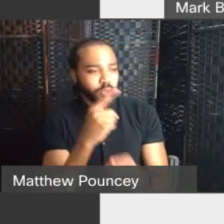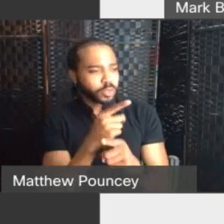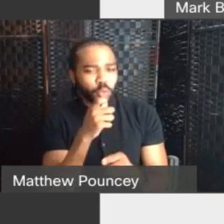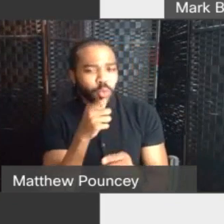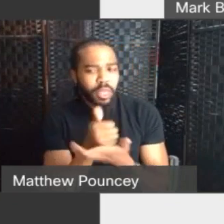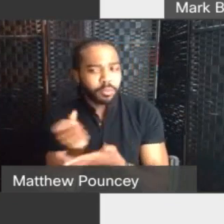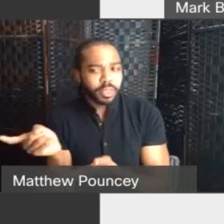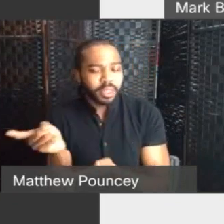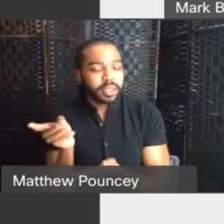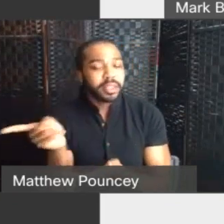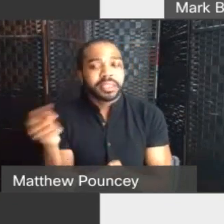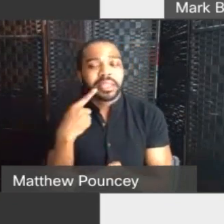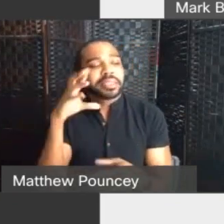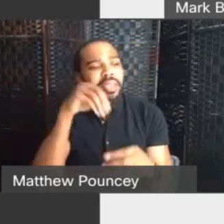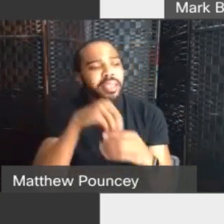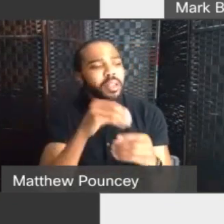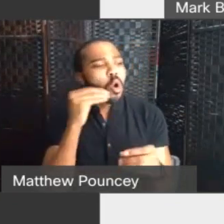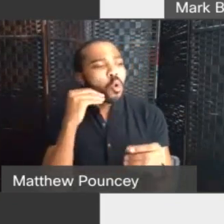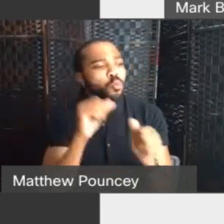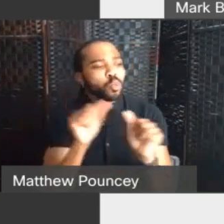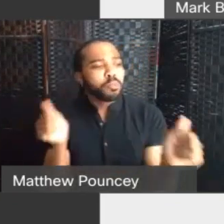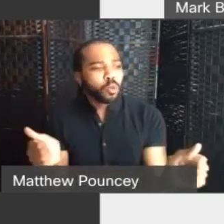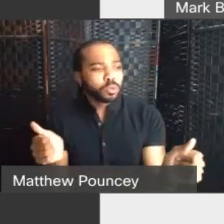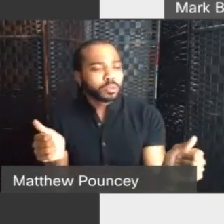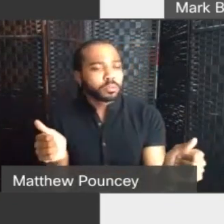it's in-home remote.